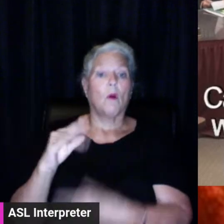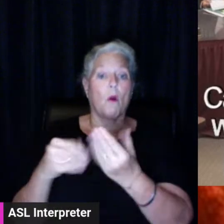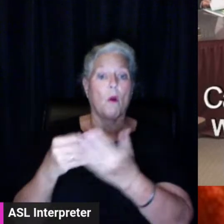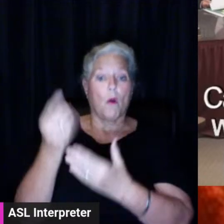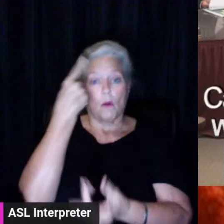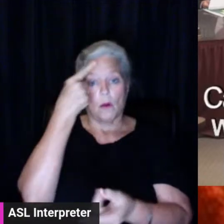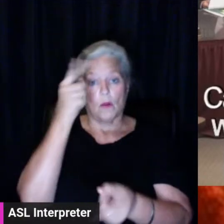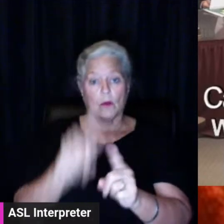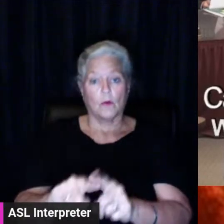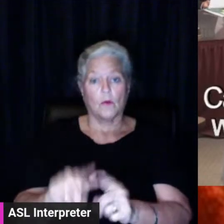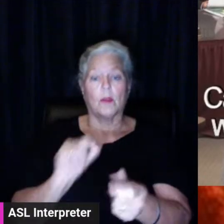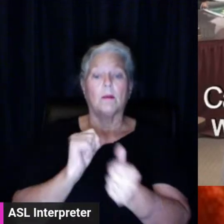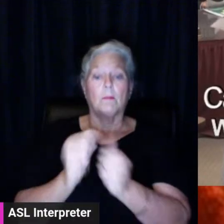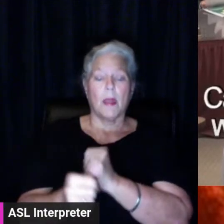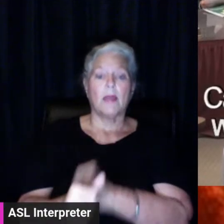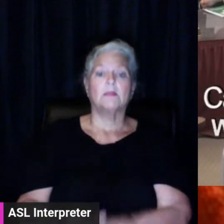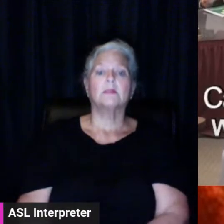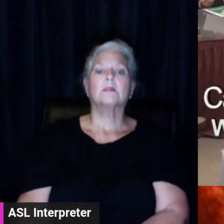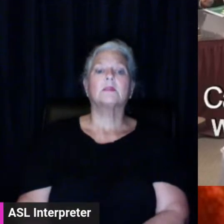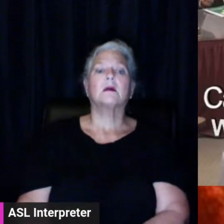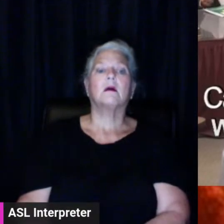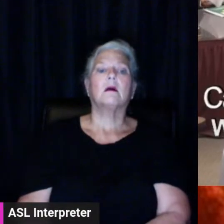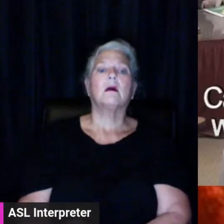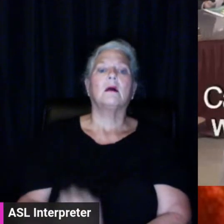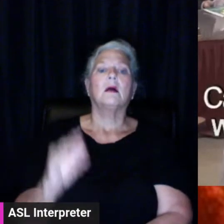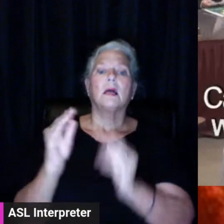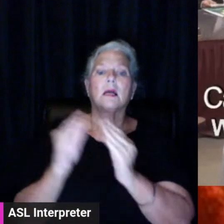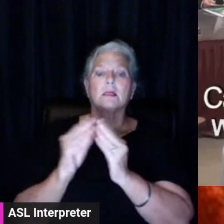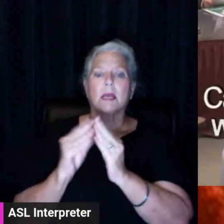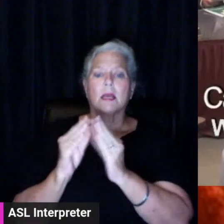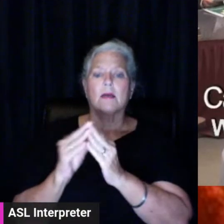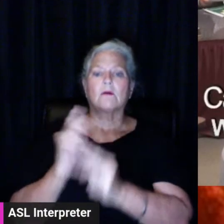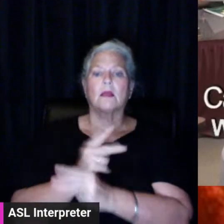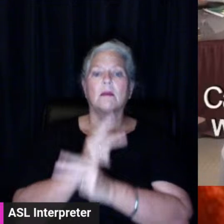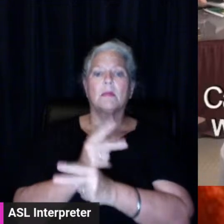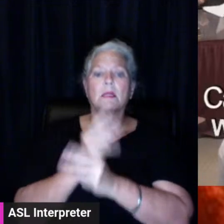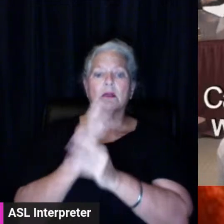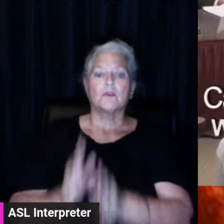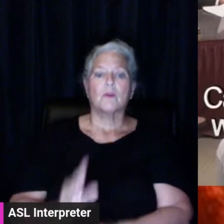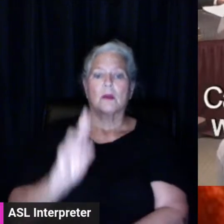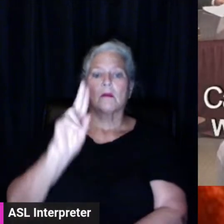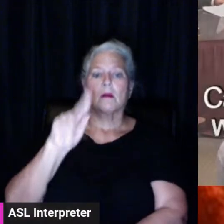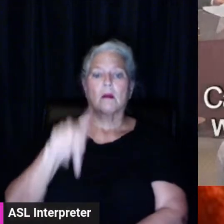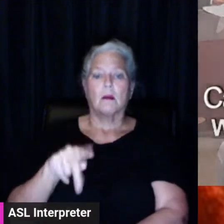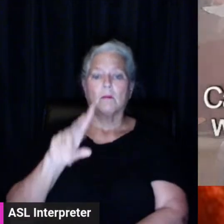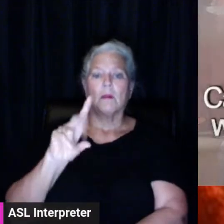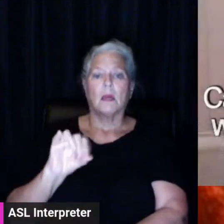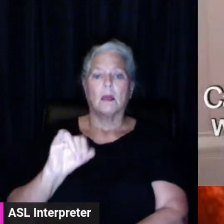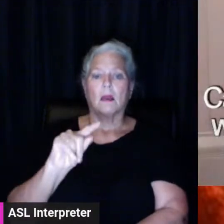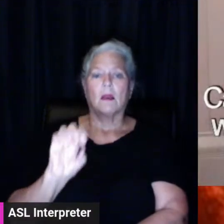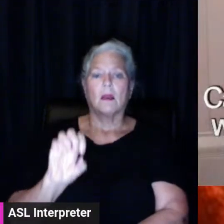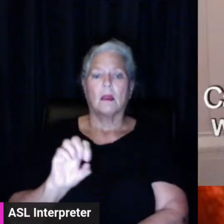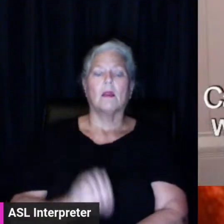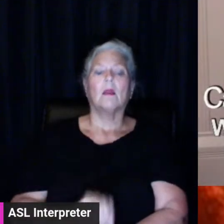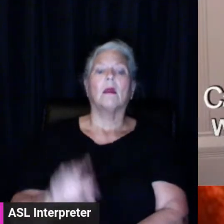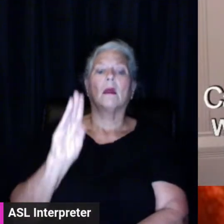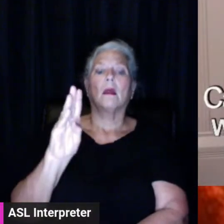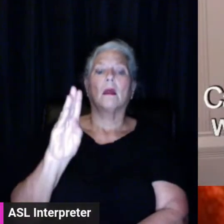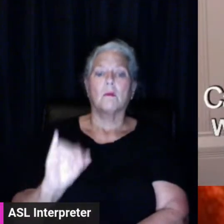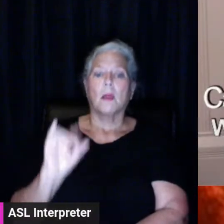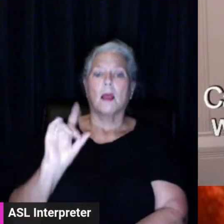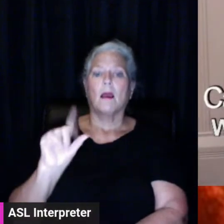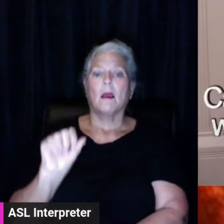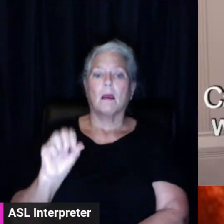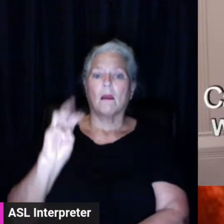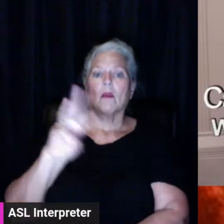4-0. Next up is the town administrator update. Just a couple of things, Mr. Chairman. The bylaw modernization committee was established